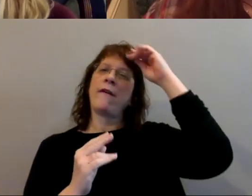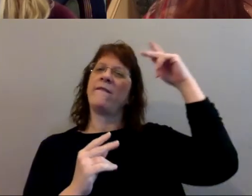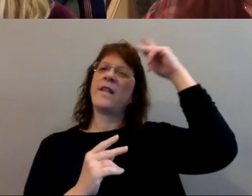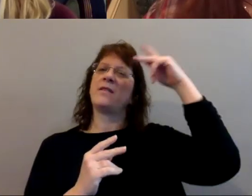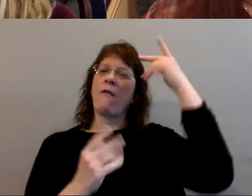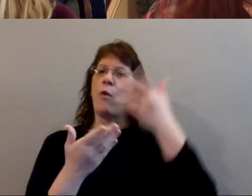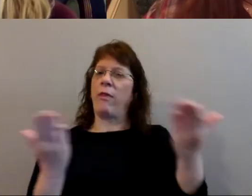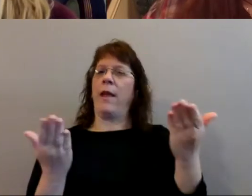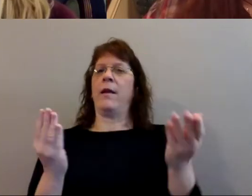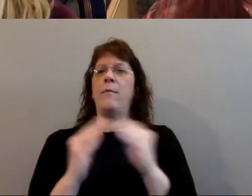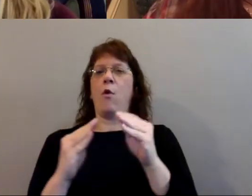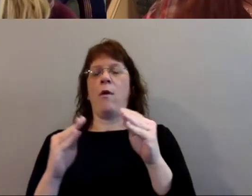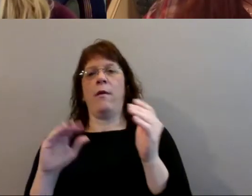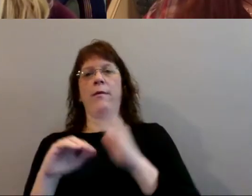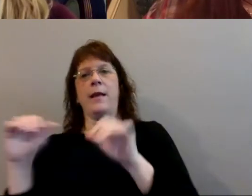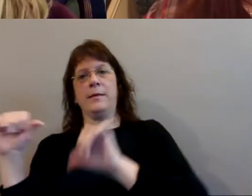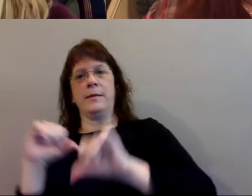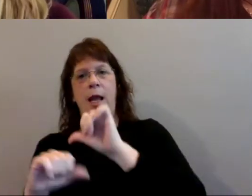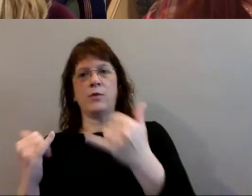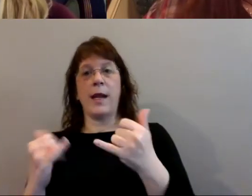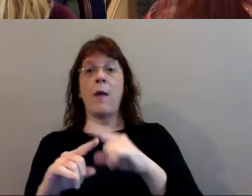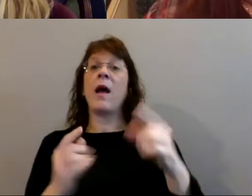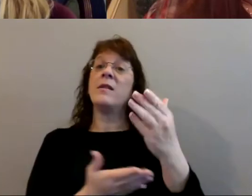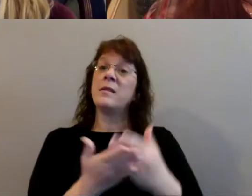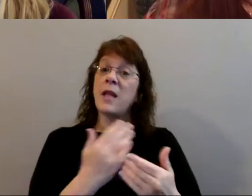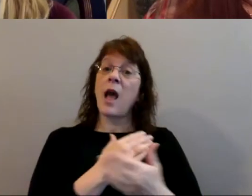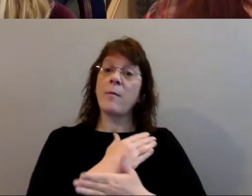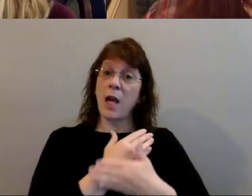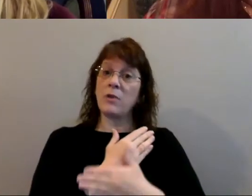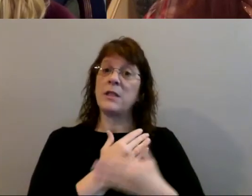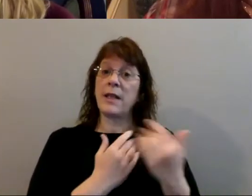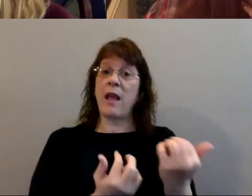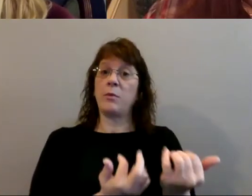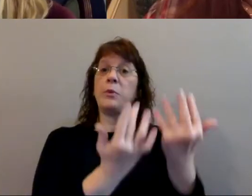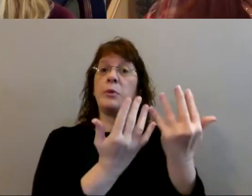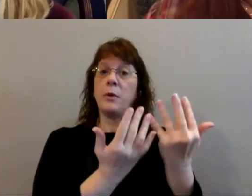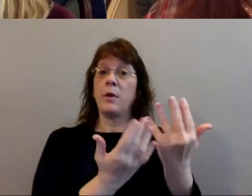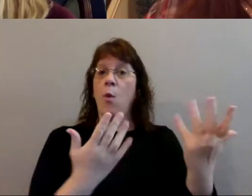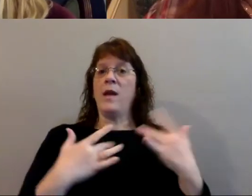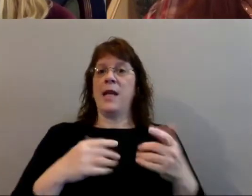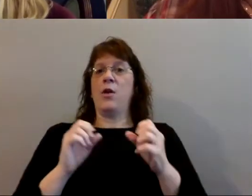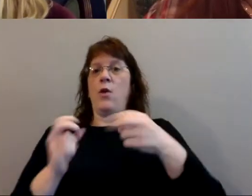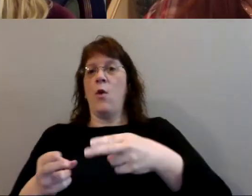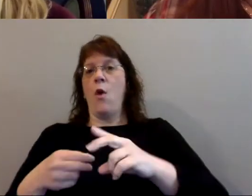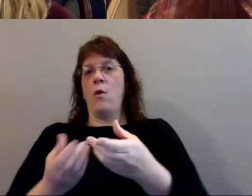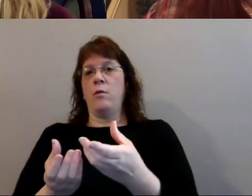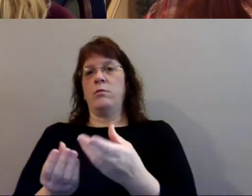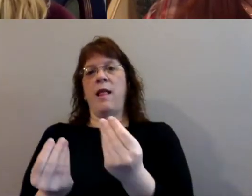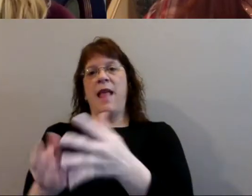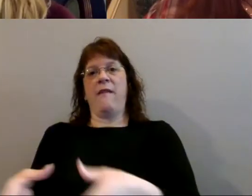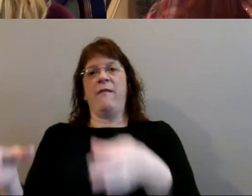this point. Although some countries do incinerate what would normally go into a landfill. And again, this is the kind of thing where I have that caveat